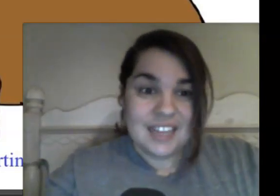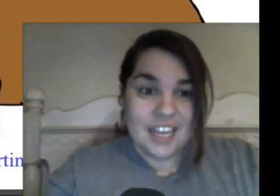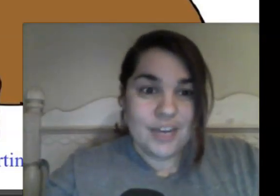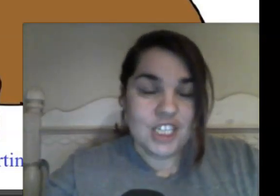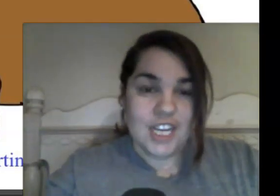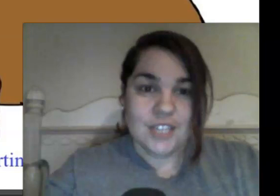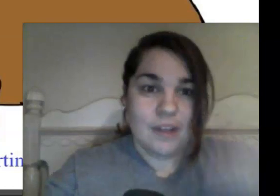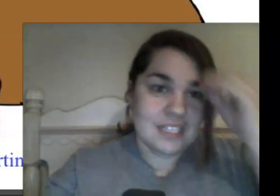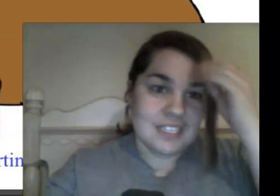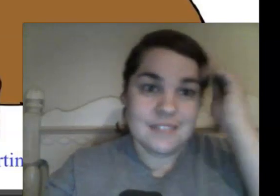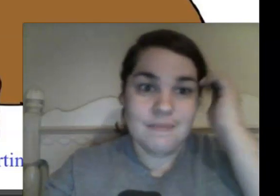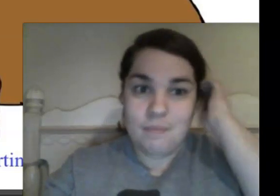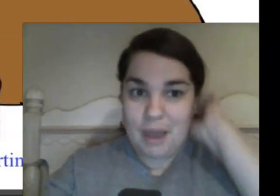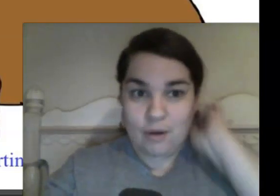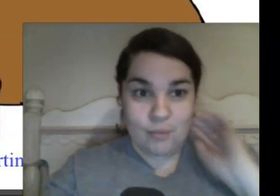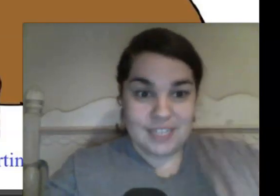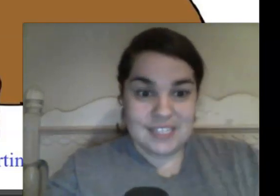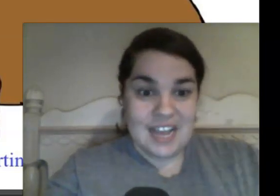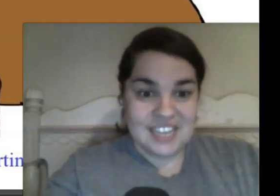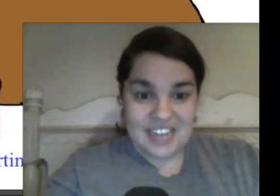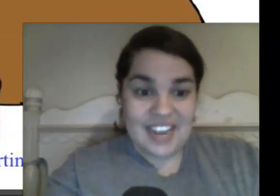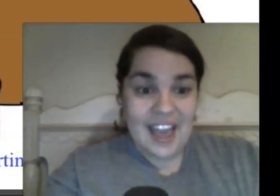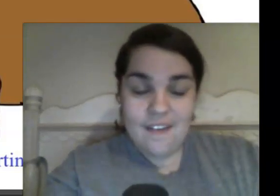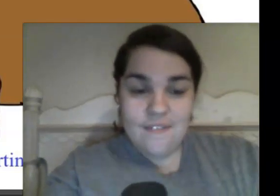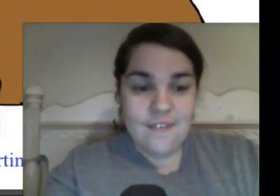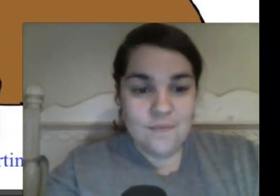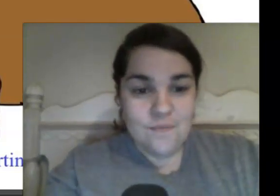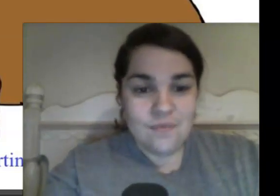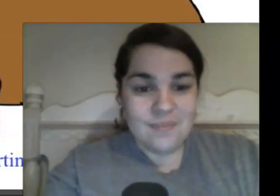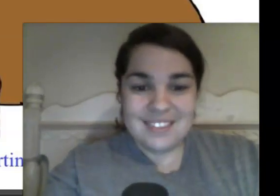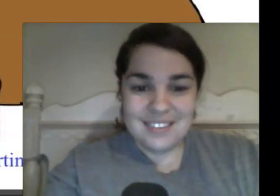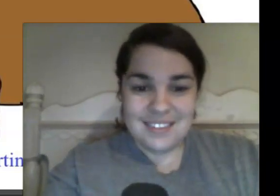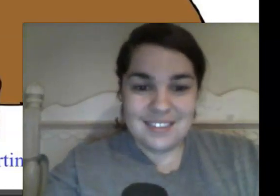via sign language as well as this PowerPoint slide that I have.